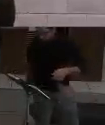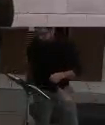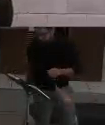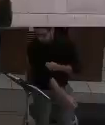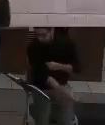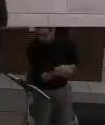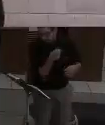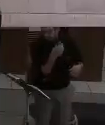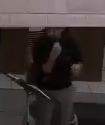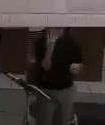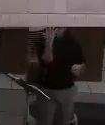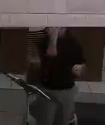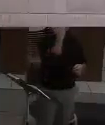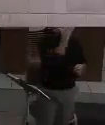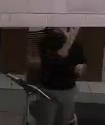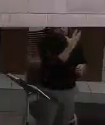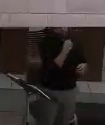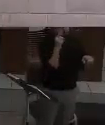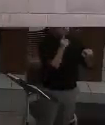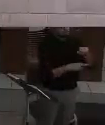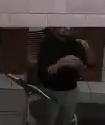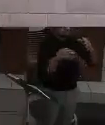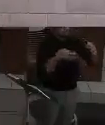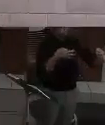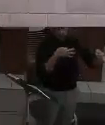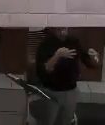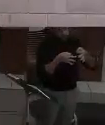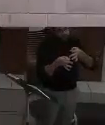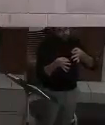You are beautiful beyond